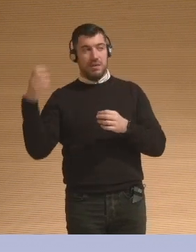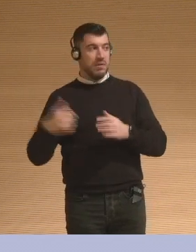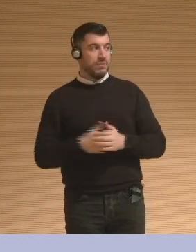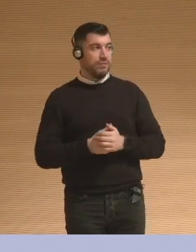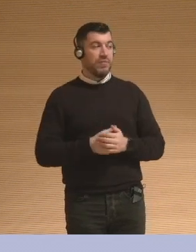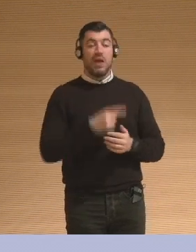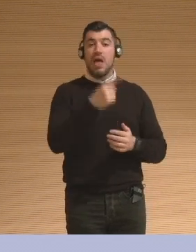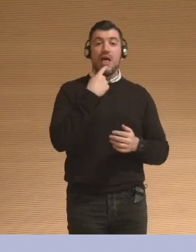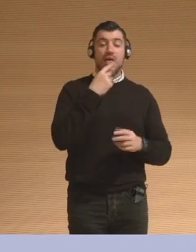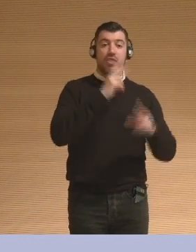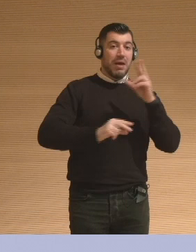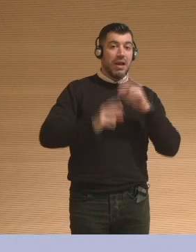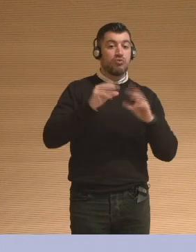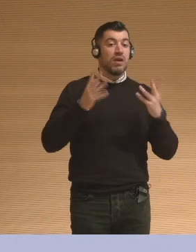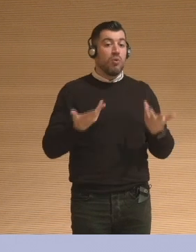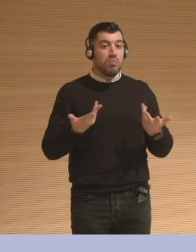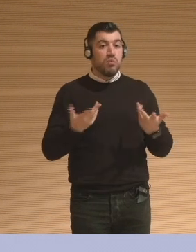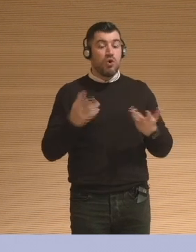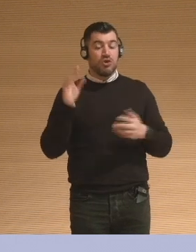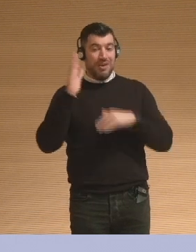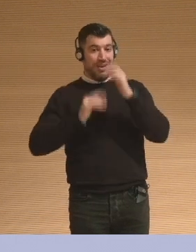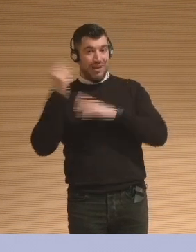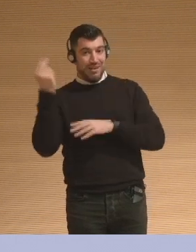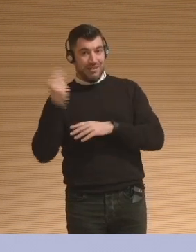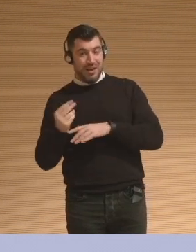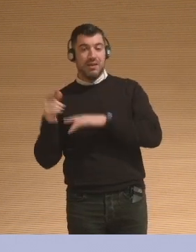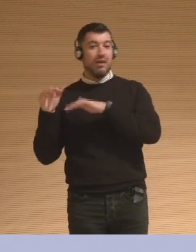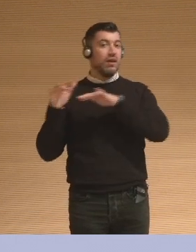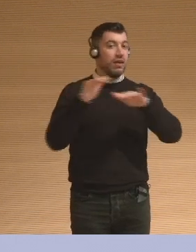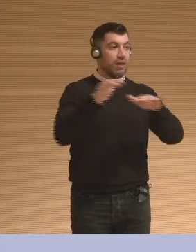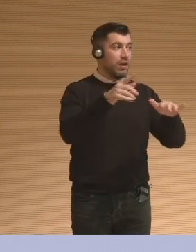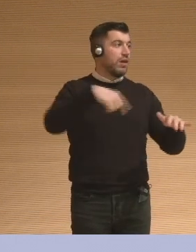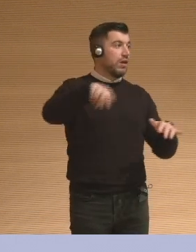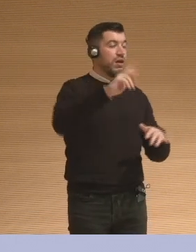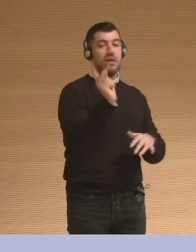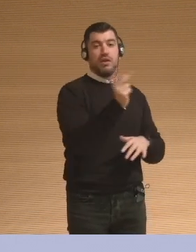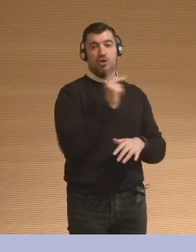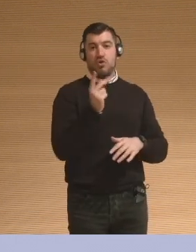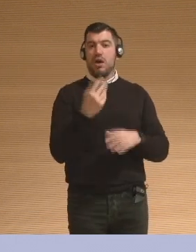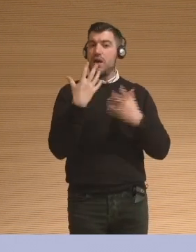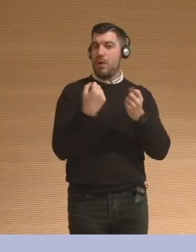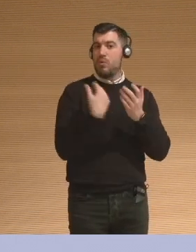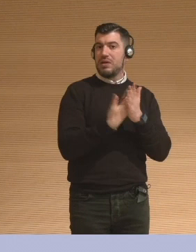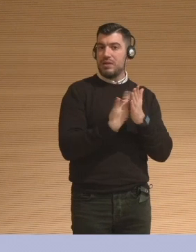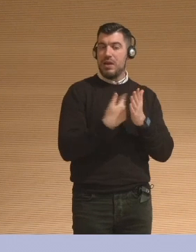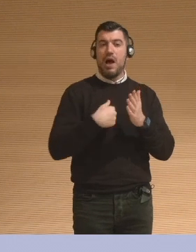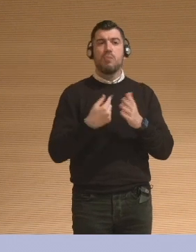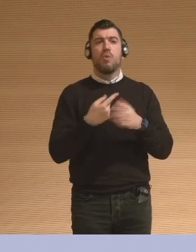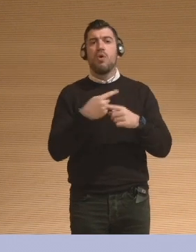Engagement, Evidence from Population-Based Surveys. Karen, hello.